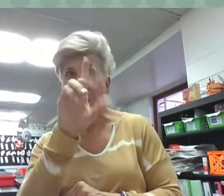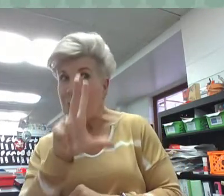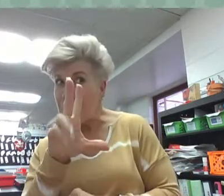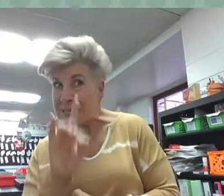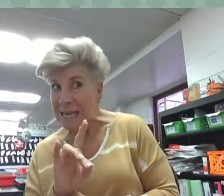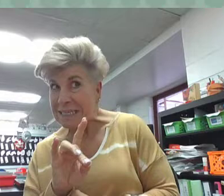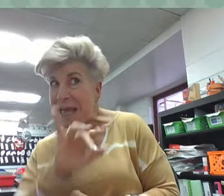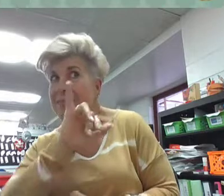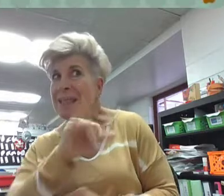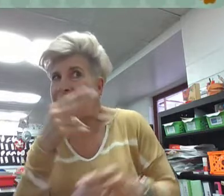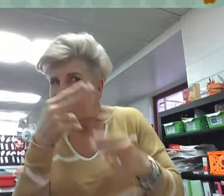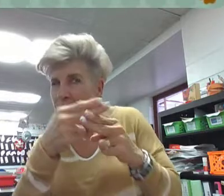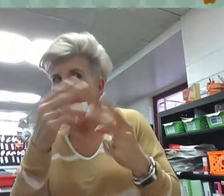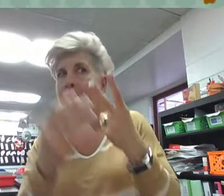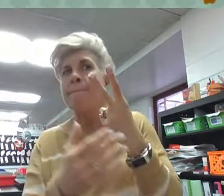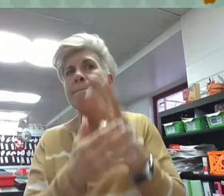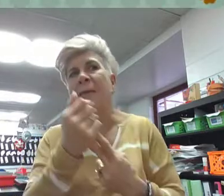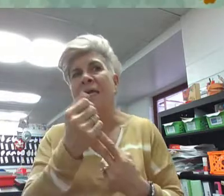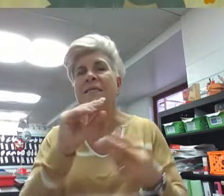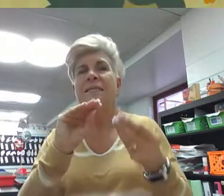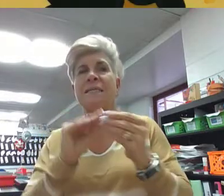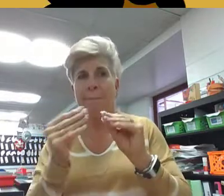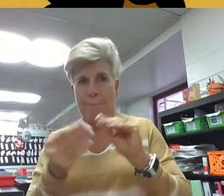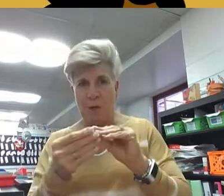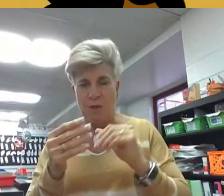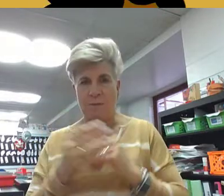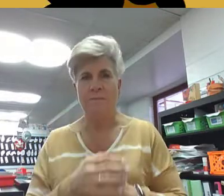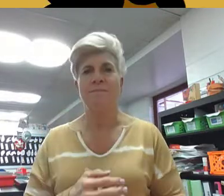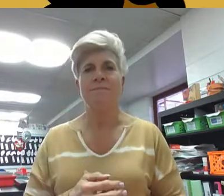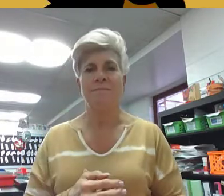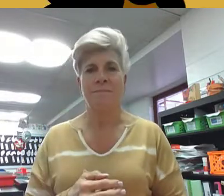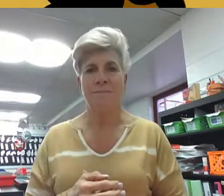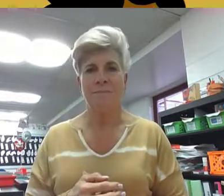him 1 3/8 is a mixed number.